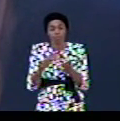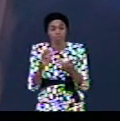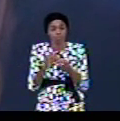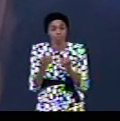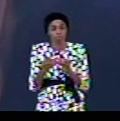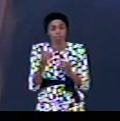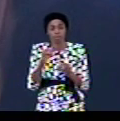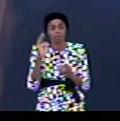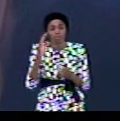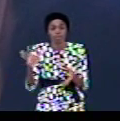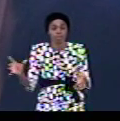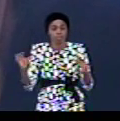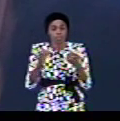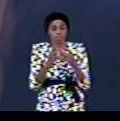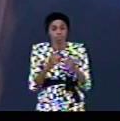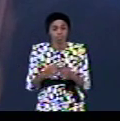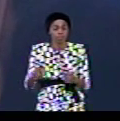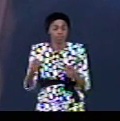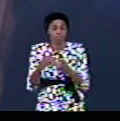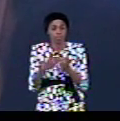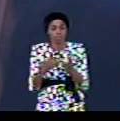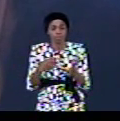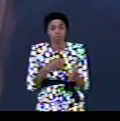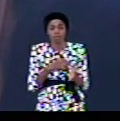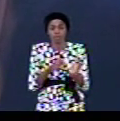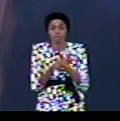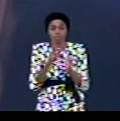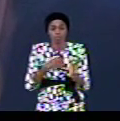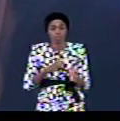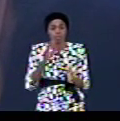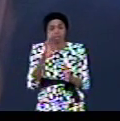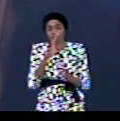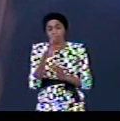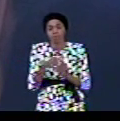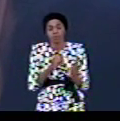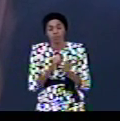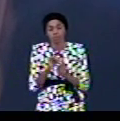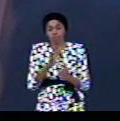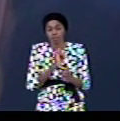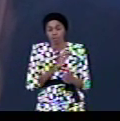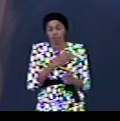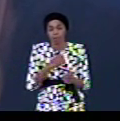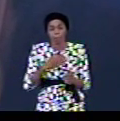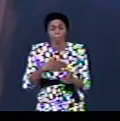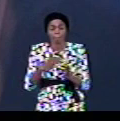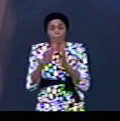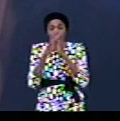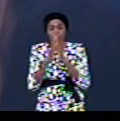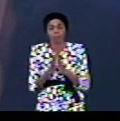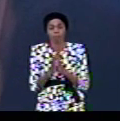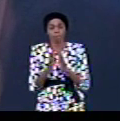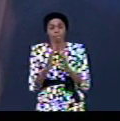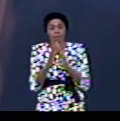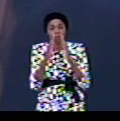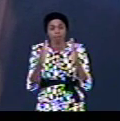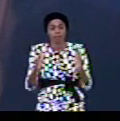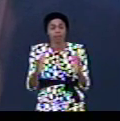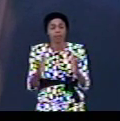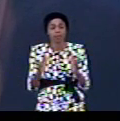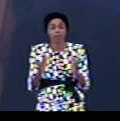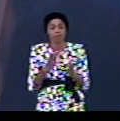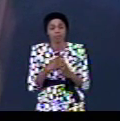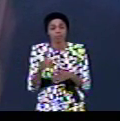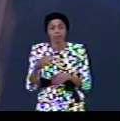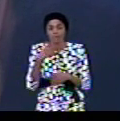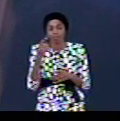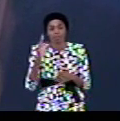gather themselves together against me and slay me, and I shall be destroyed, I and my house. And